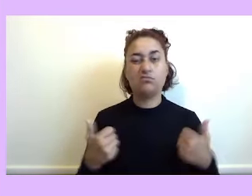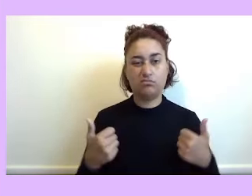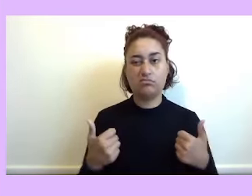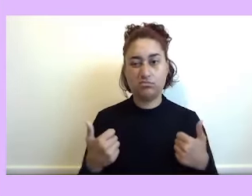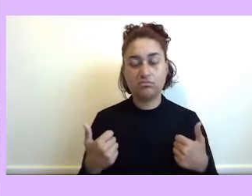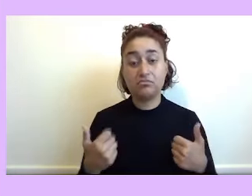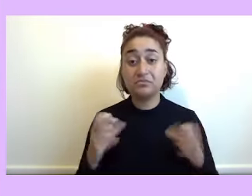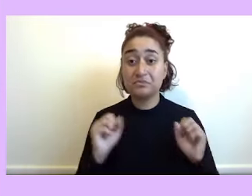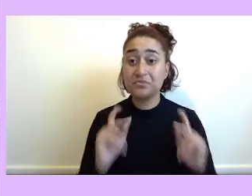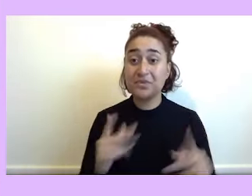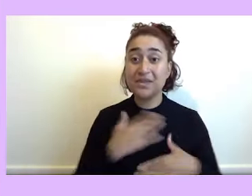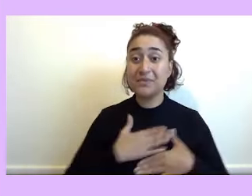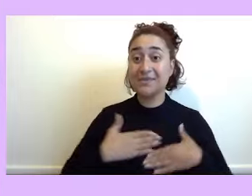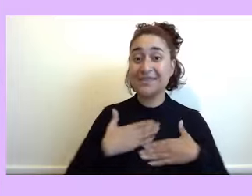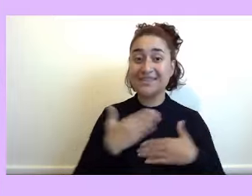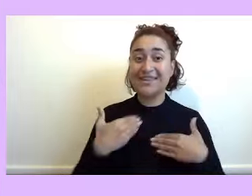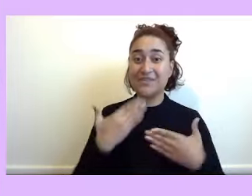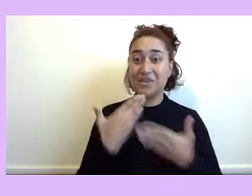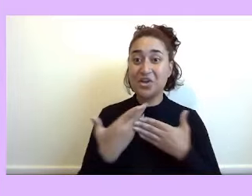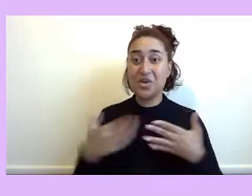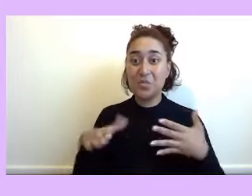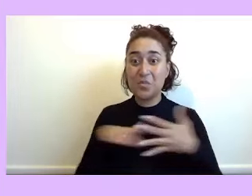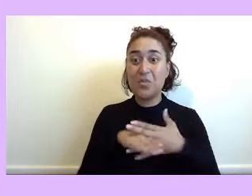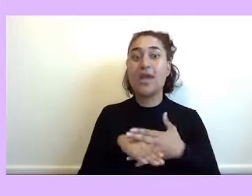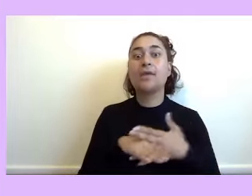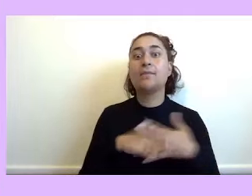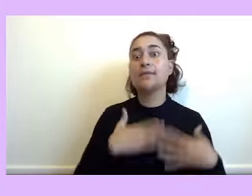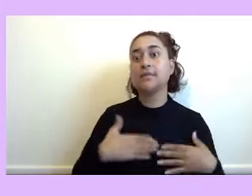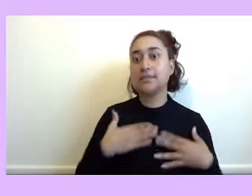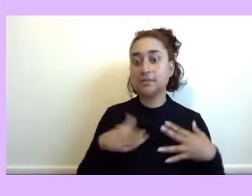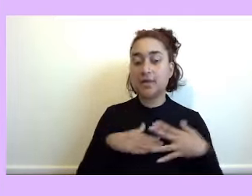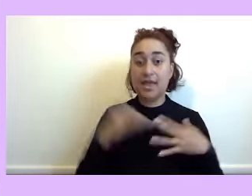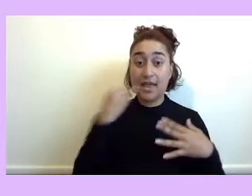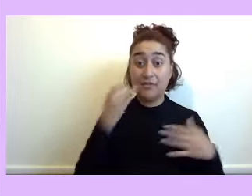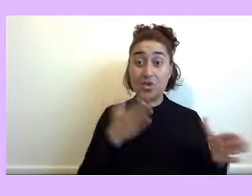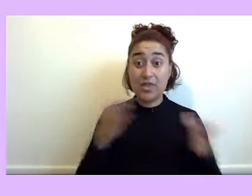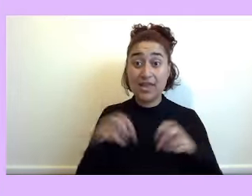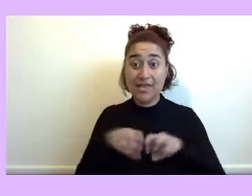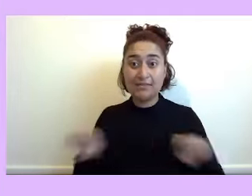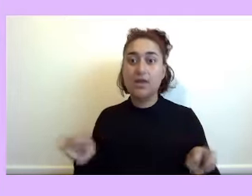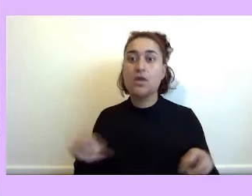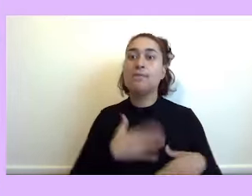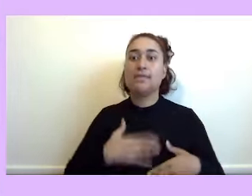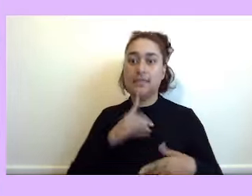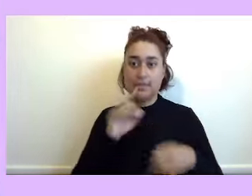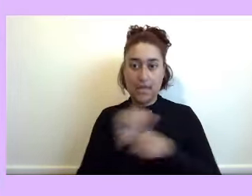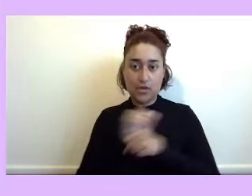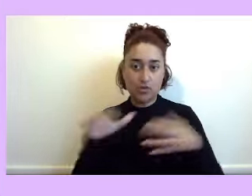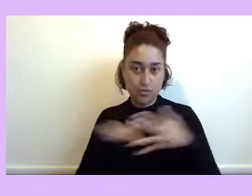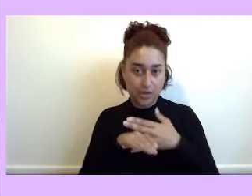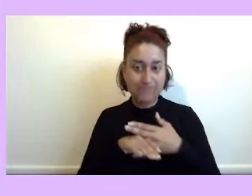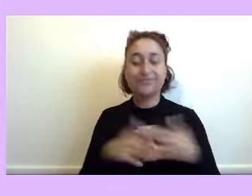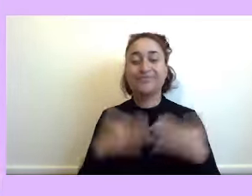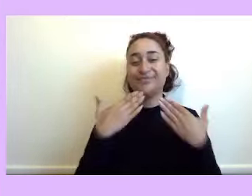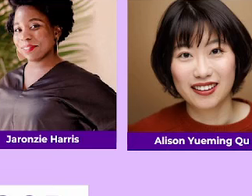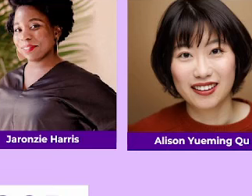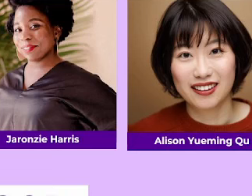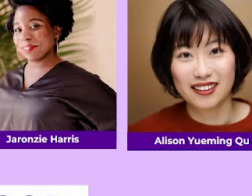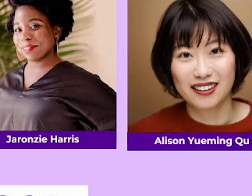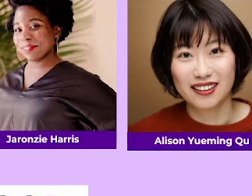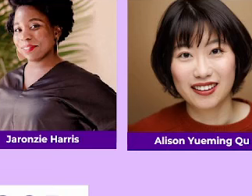all right, please have a great break. Take a break. If you're on the next panel, please take an actual break. Thank you.